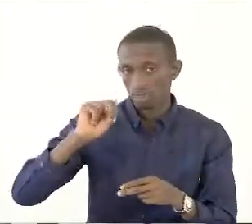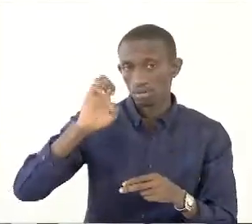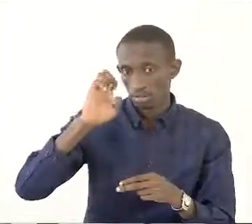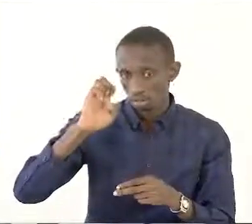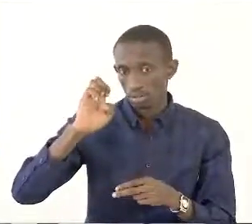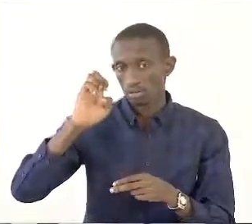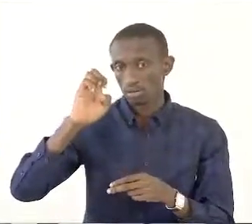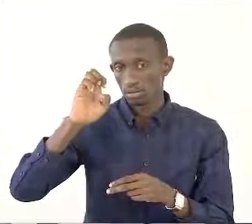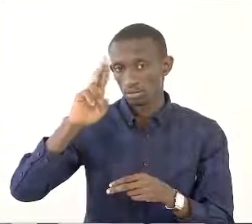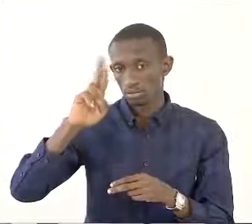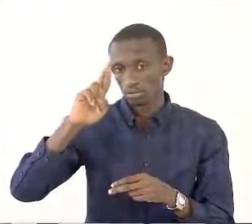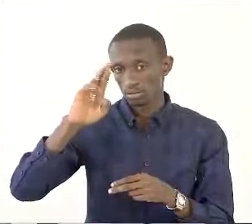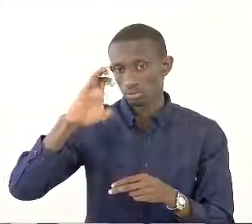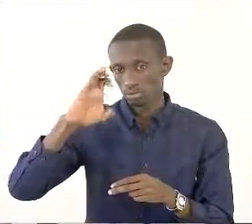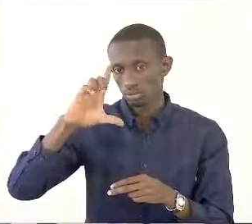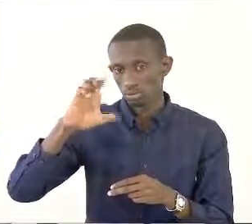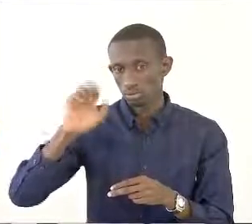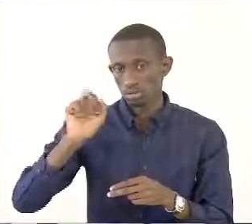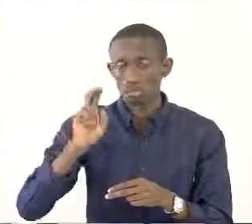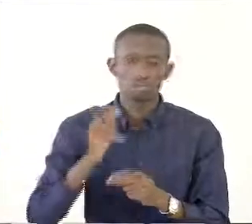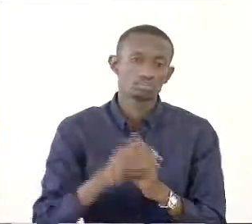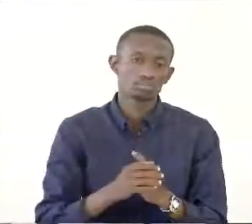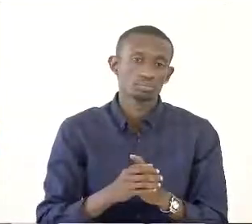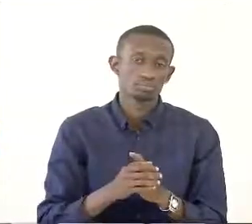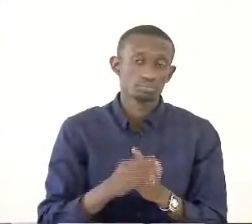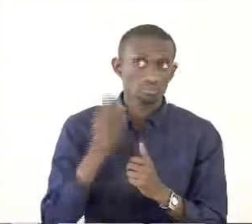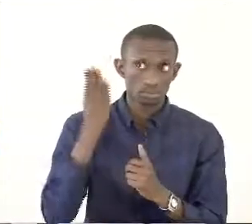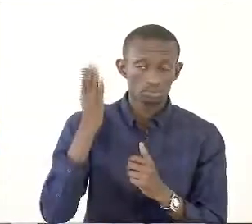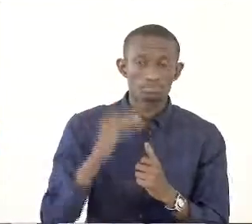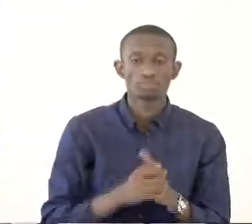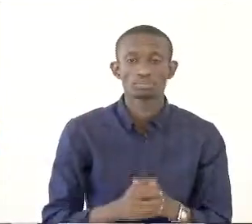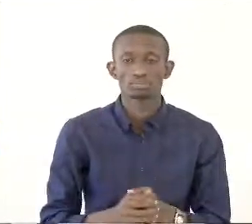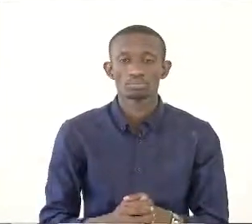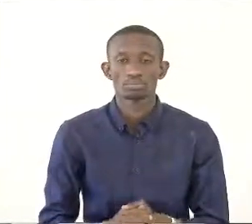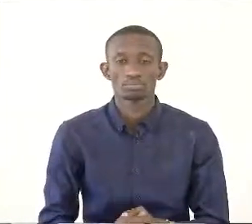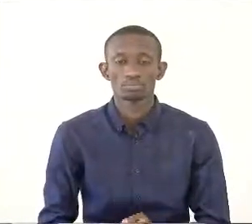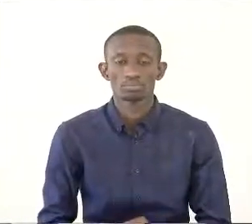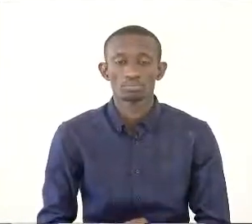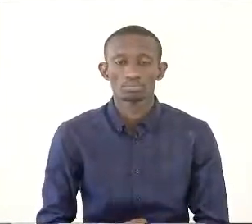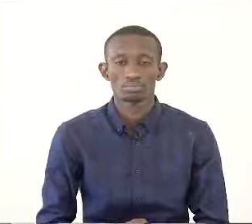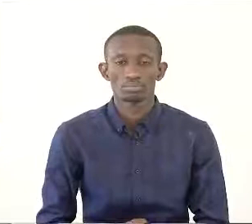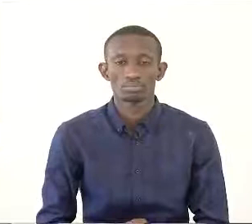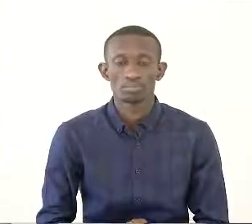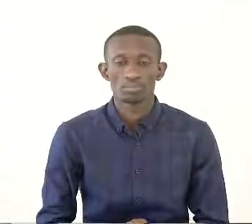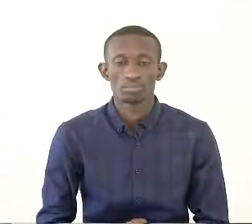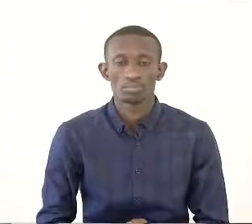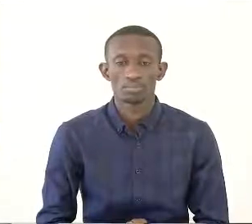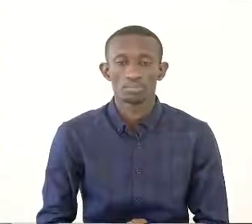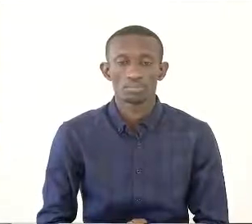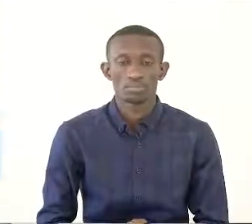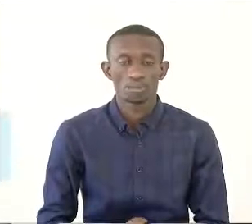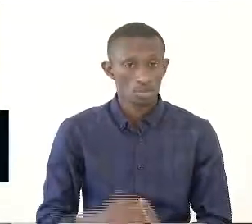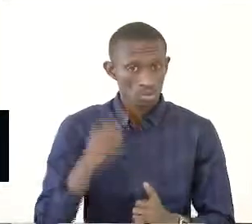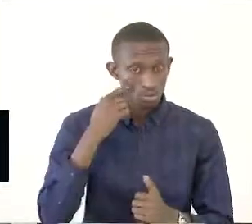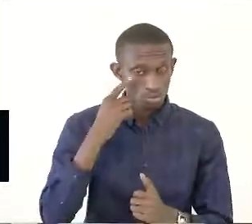it is this unit. I hope you see it just into this PowerPoint presentation. So what we have